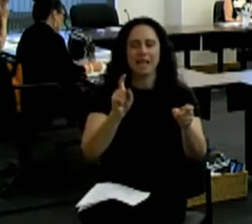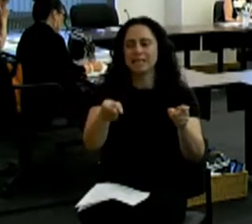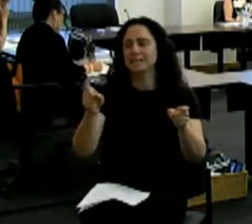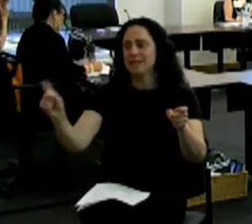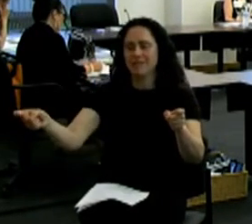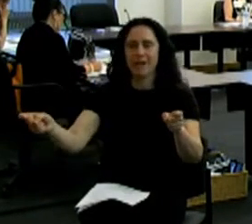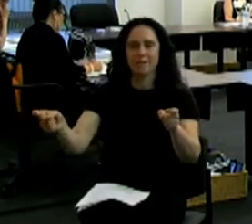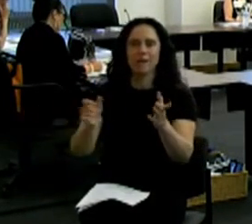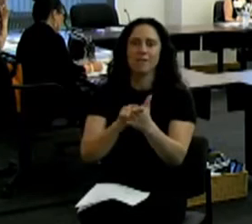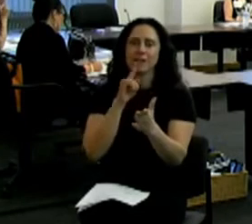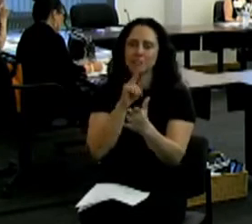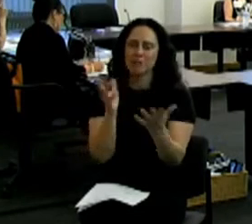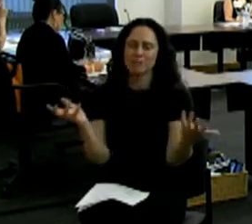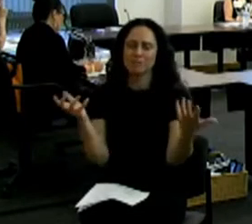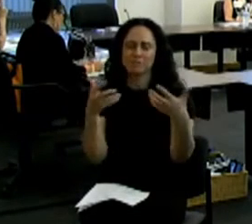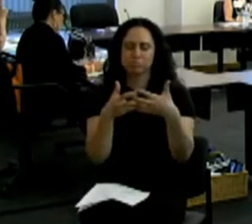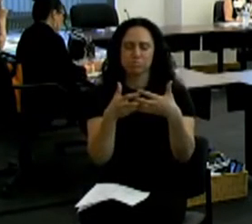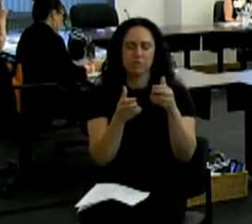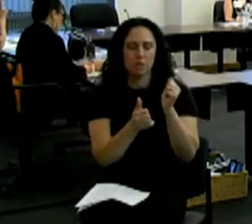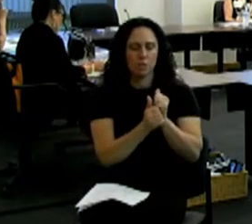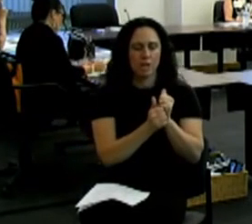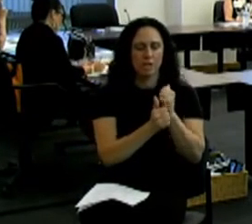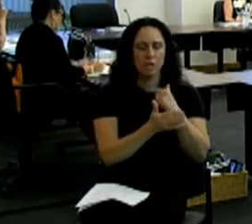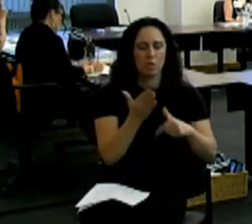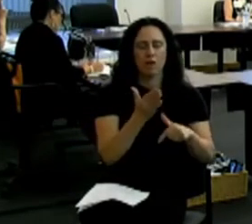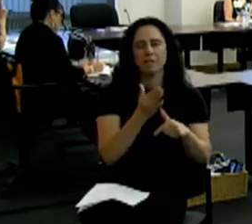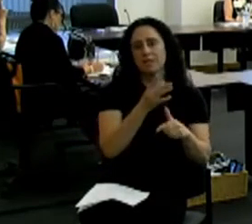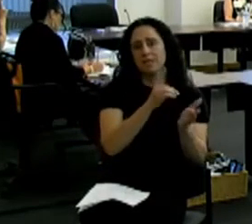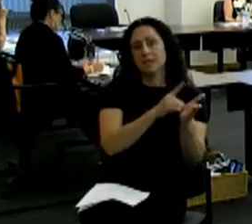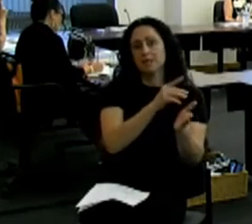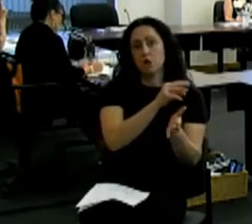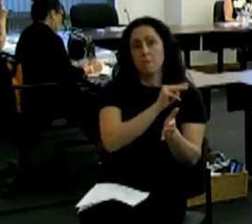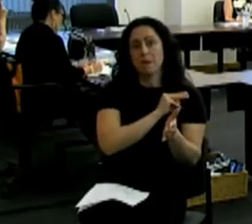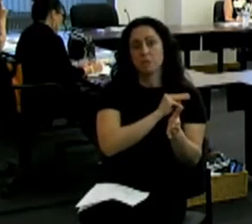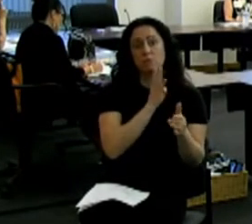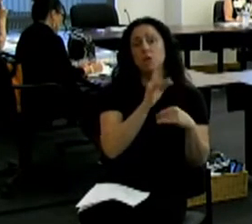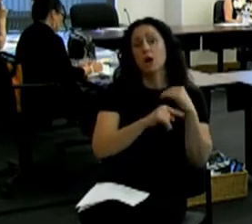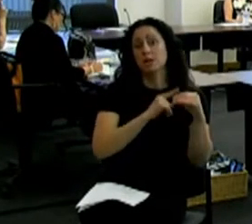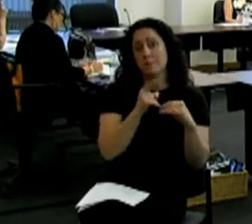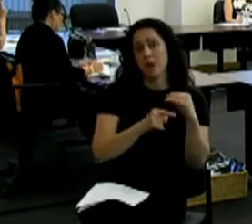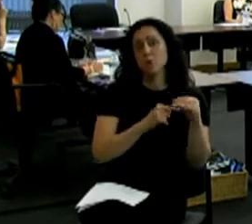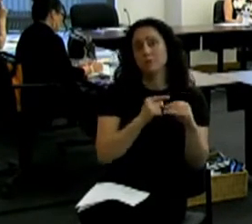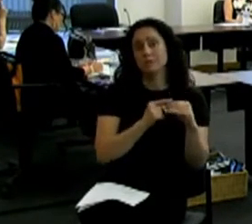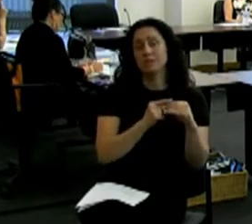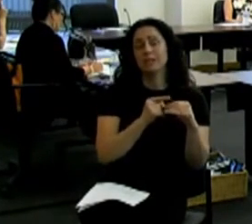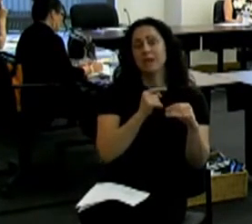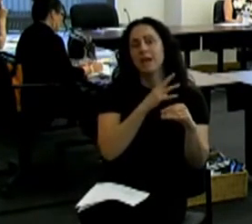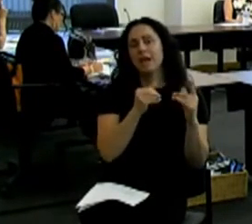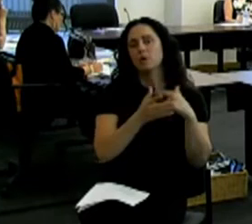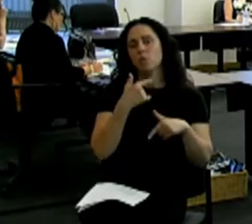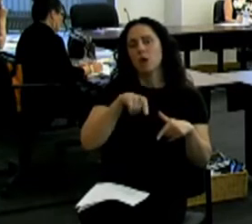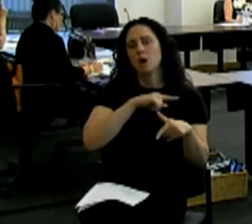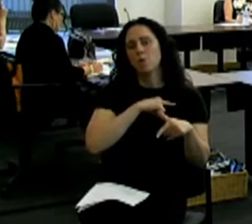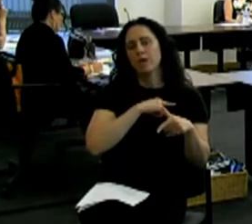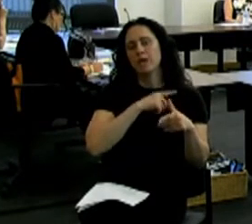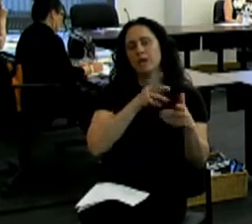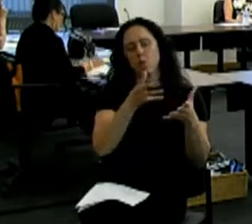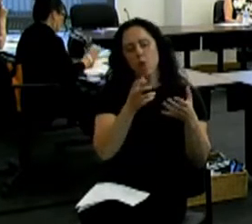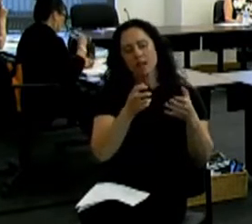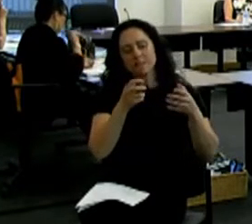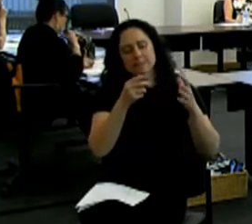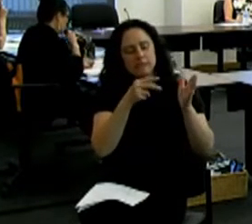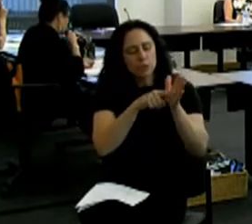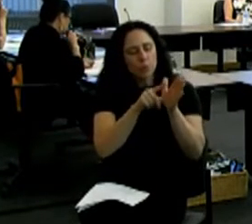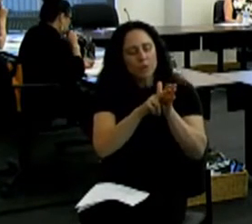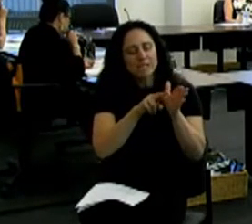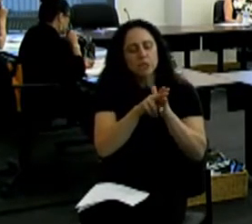that's pretty in line with what Dr. Mitchell may be talking about at her State of the College address and what may be explored in more depth